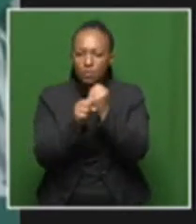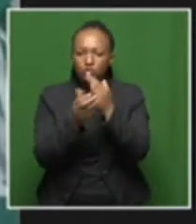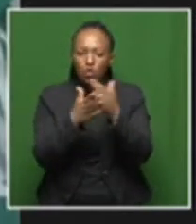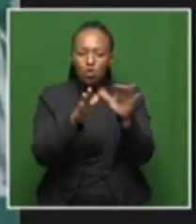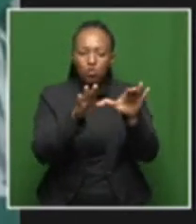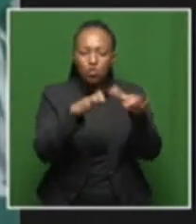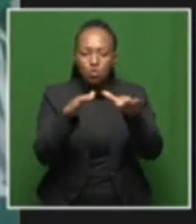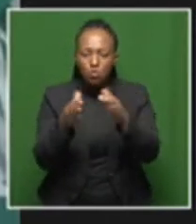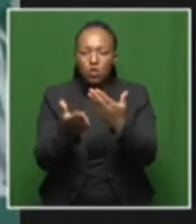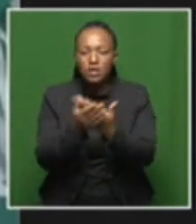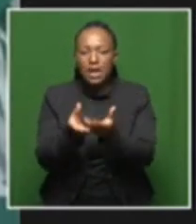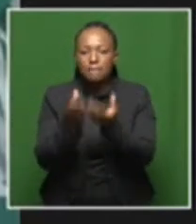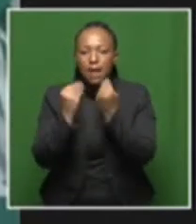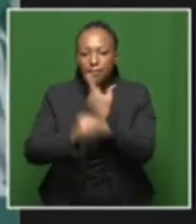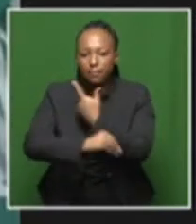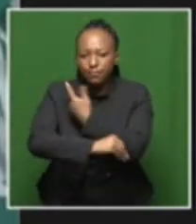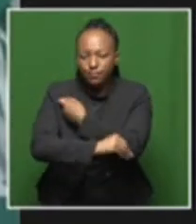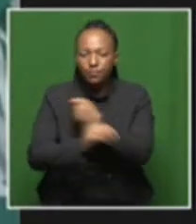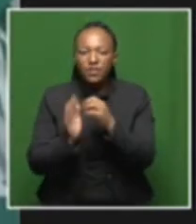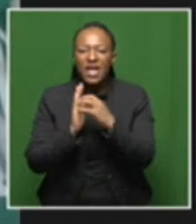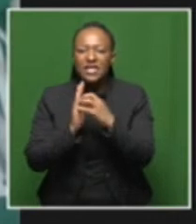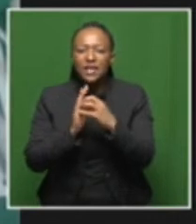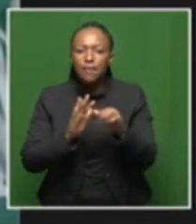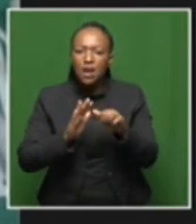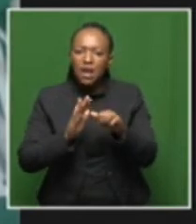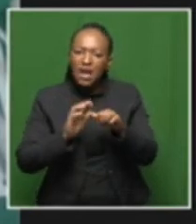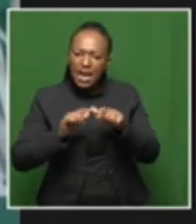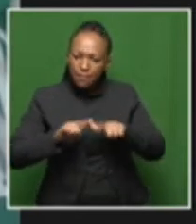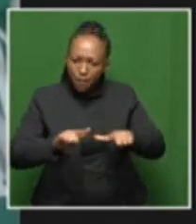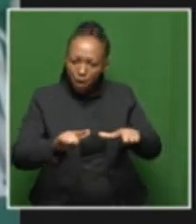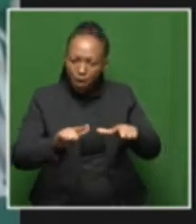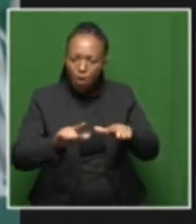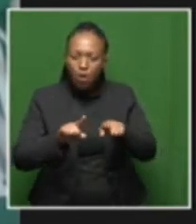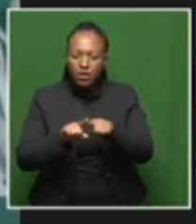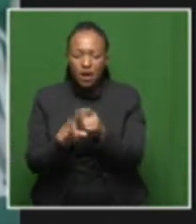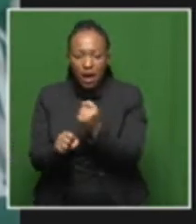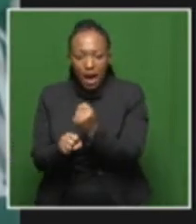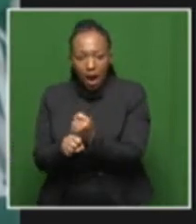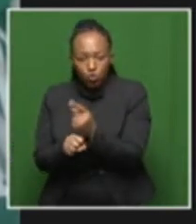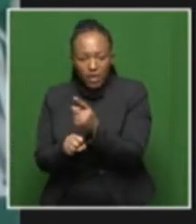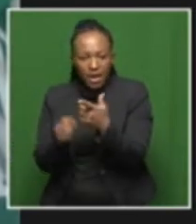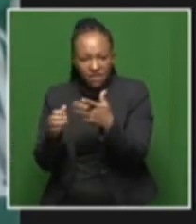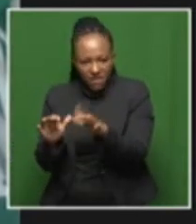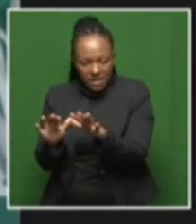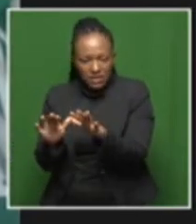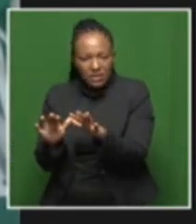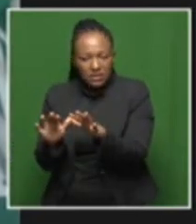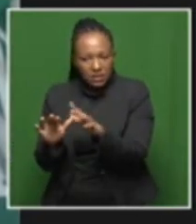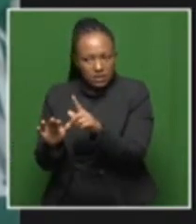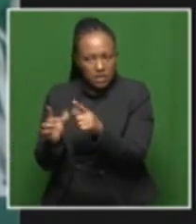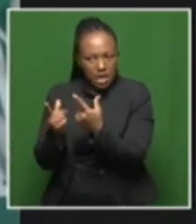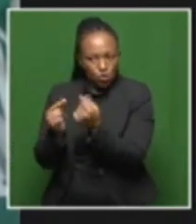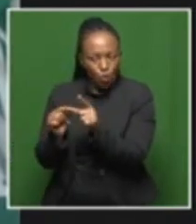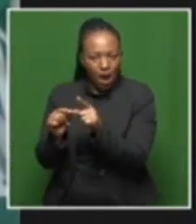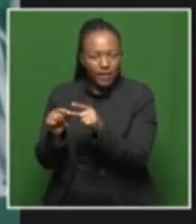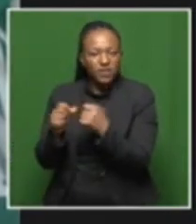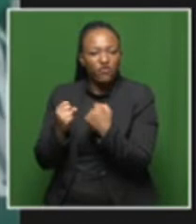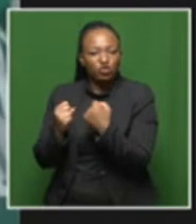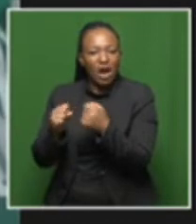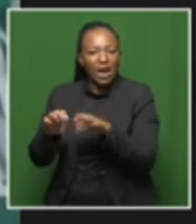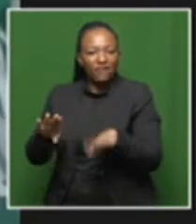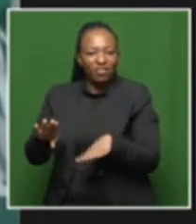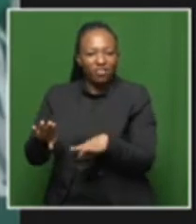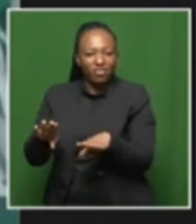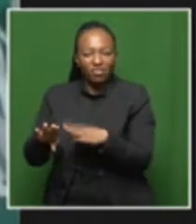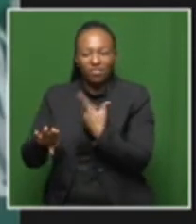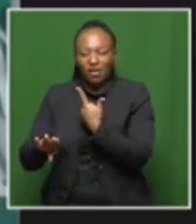Limpopo. Today, we made an example of what Gauteng is. We are paying attention to other